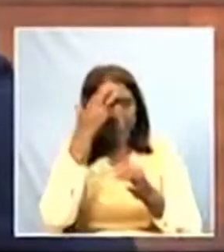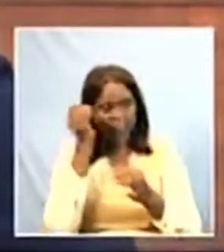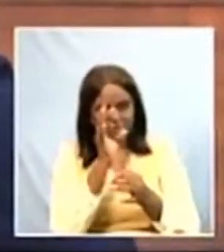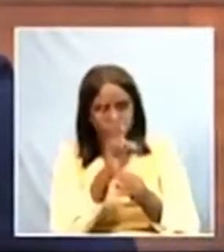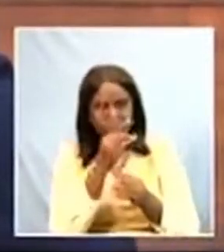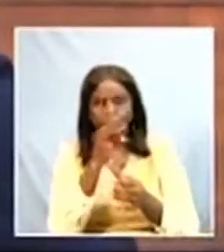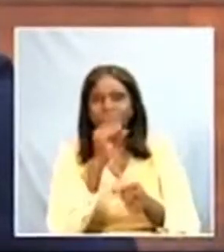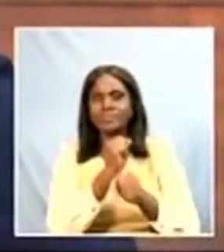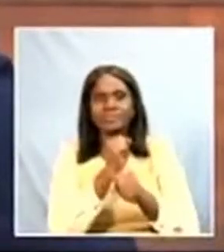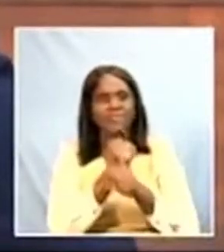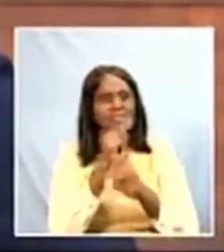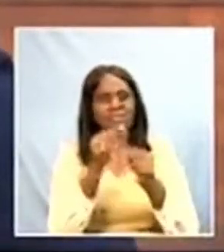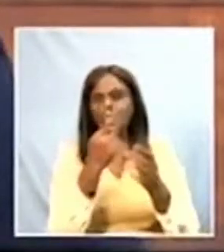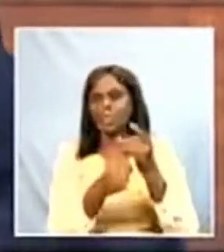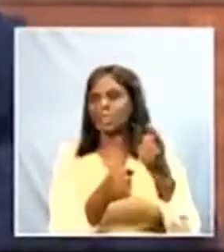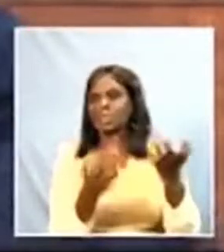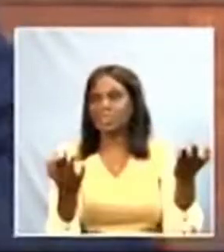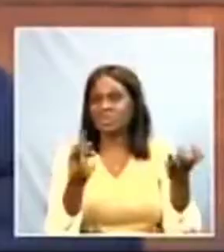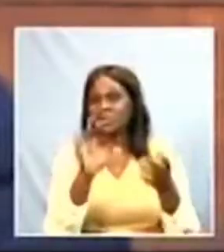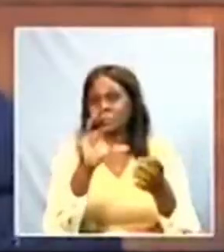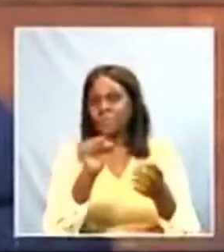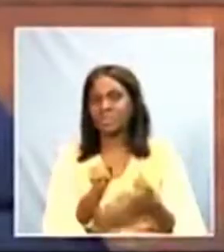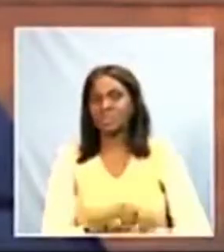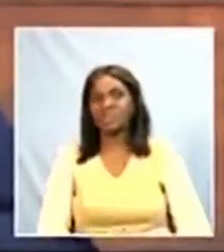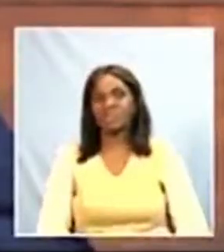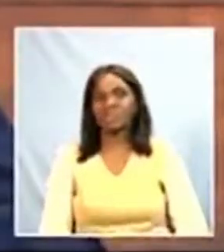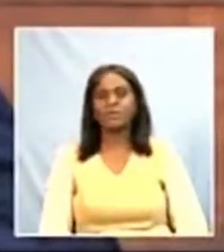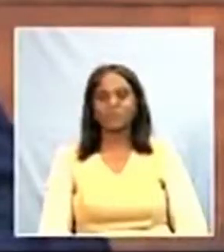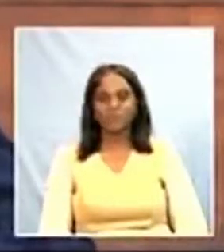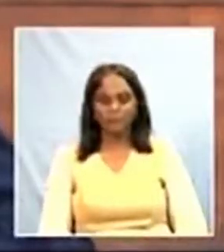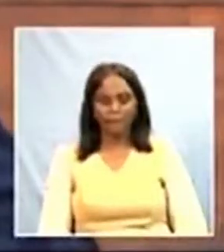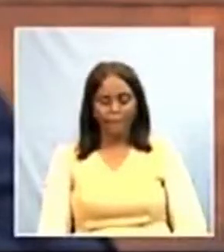duty, then what is it? Yes.